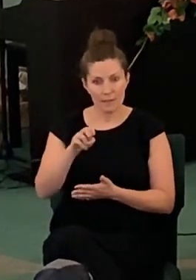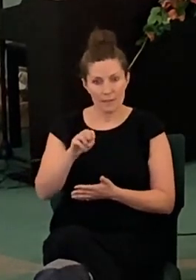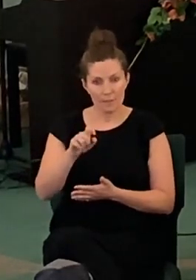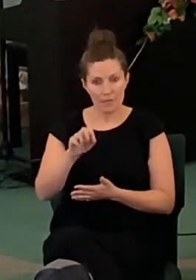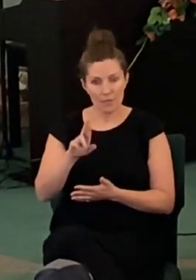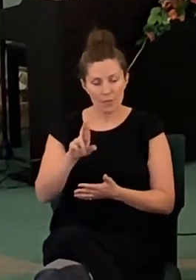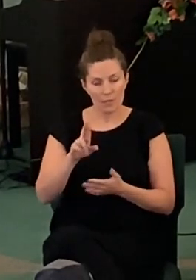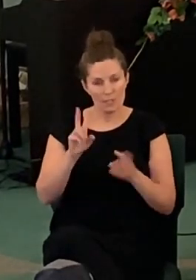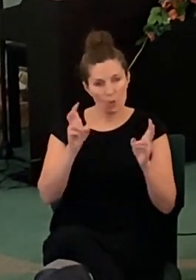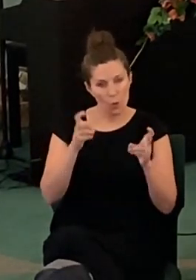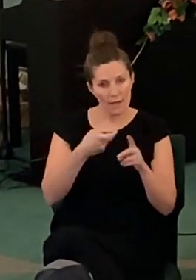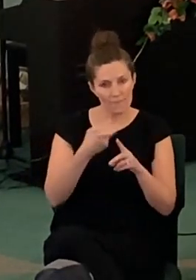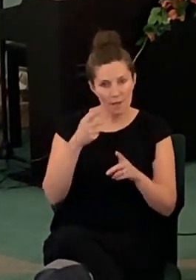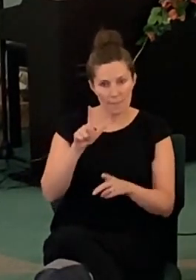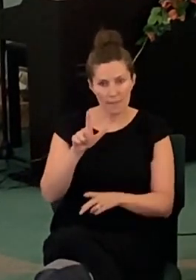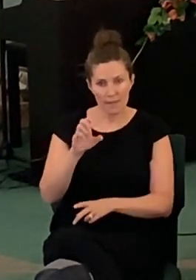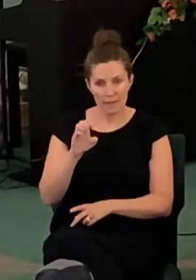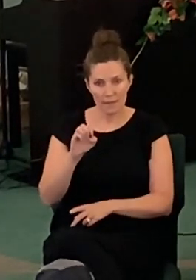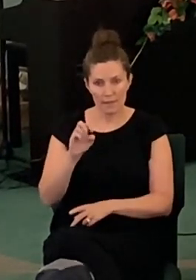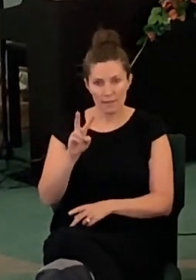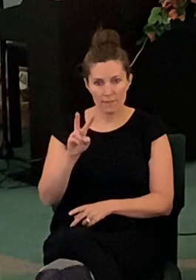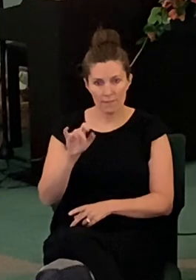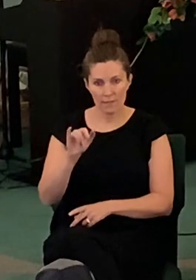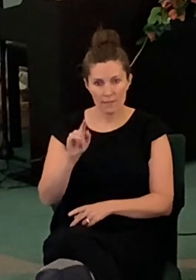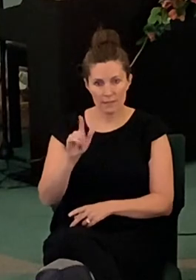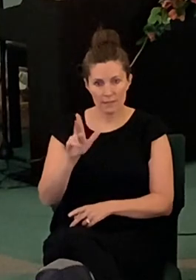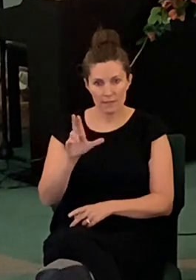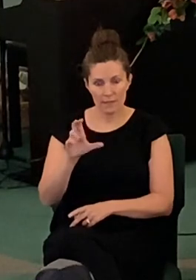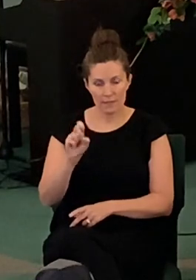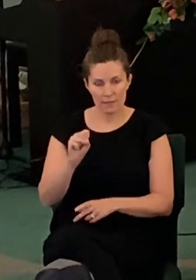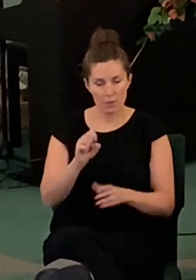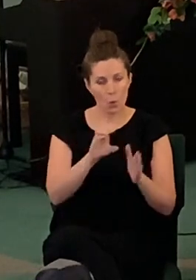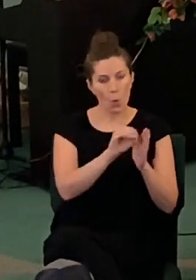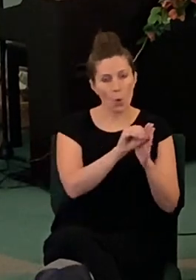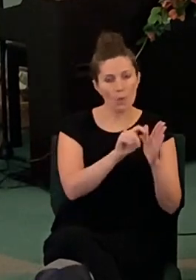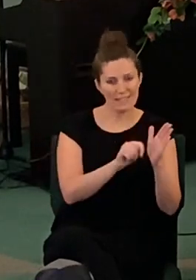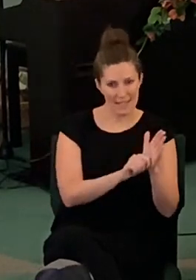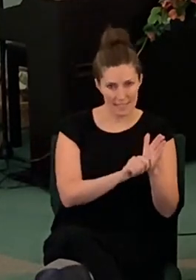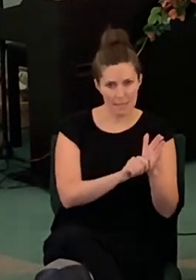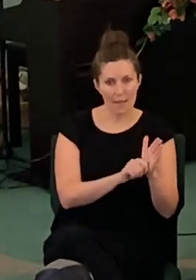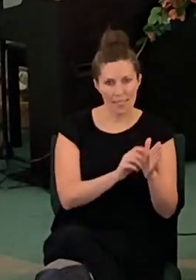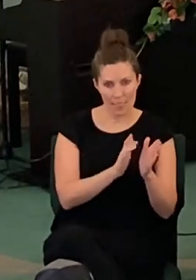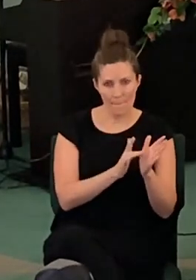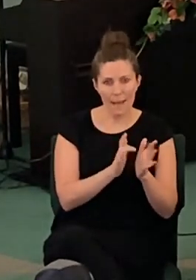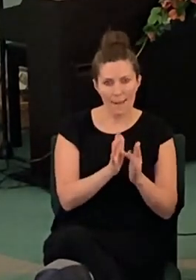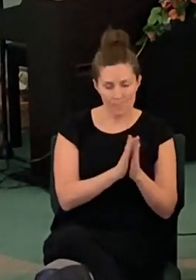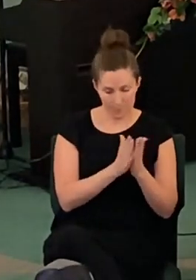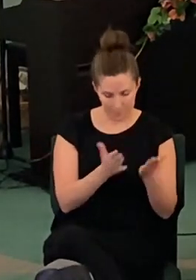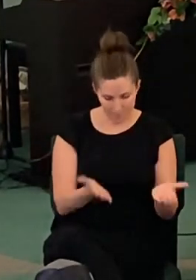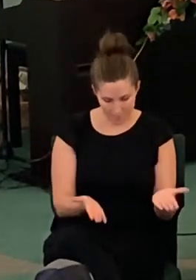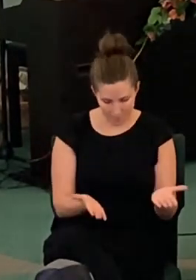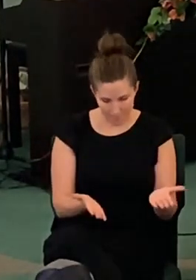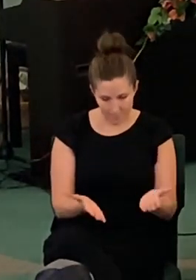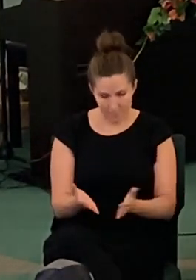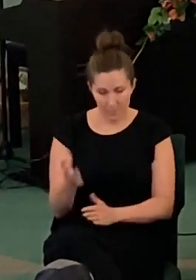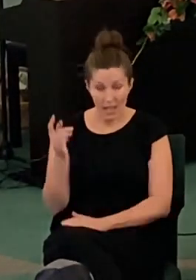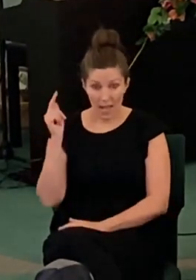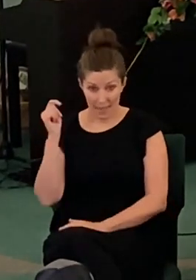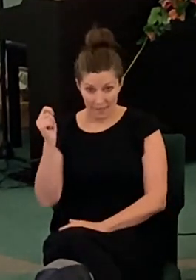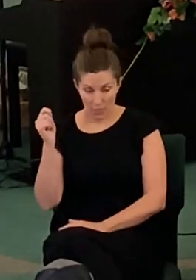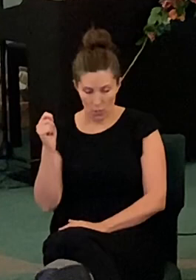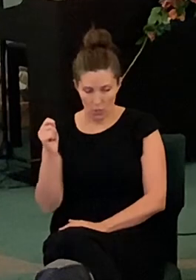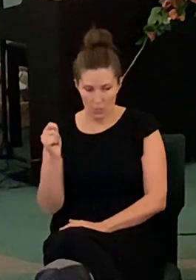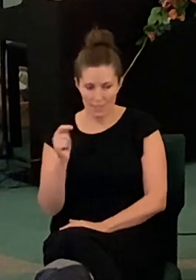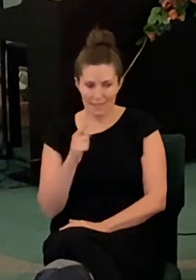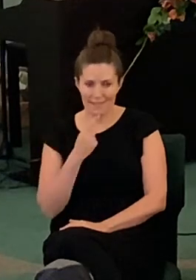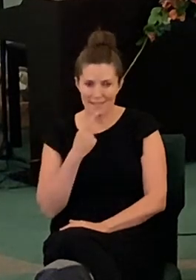should be holy just as God is holy. Craig Keener, in his commentary on 1 Peter, says, a